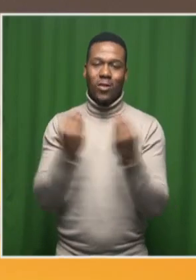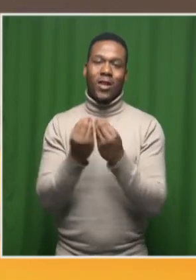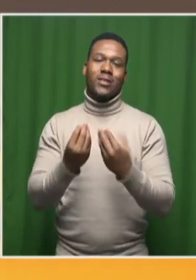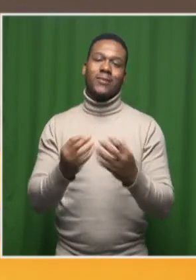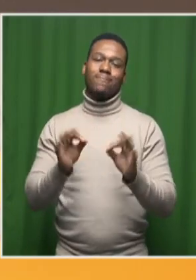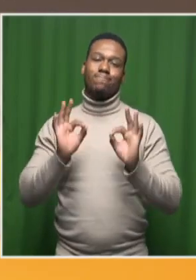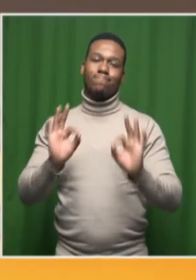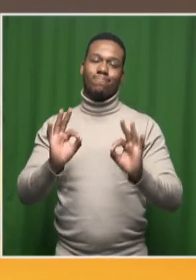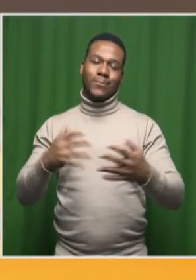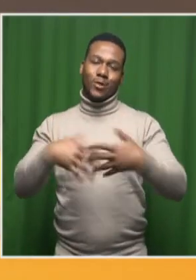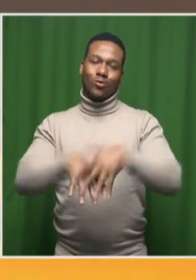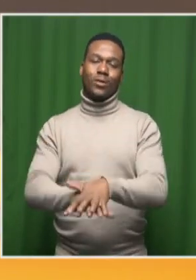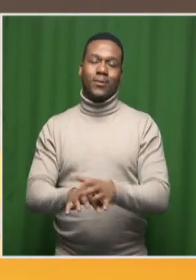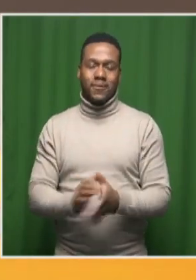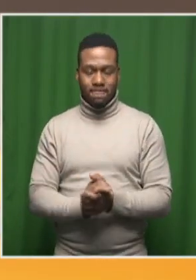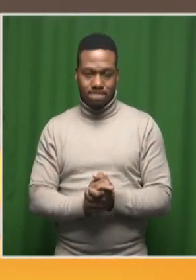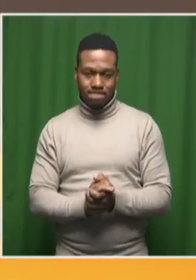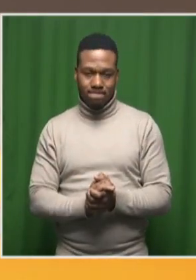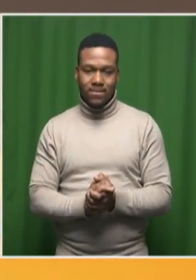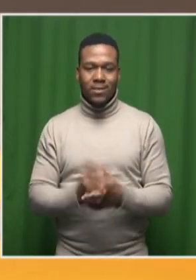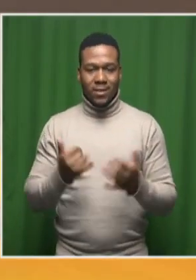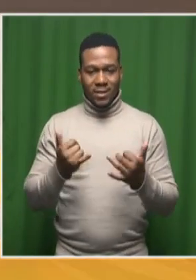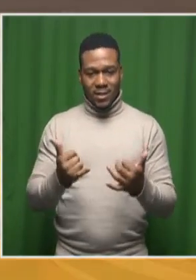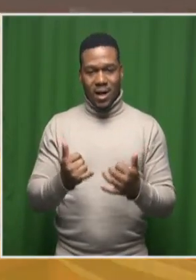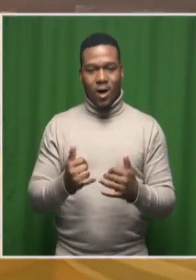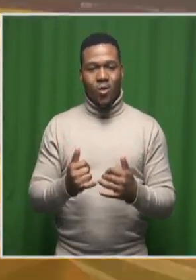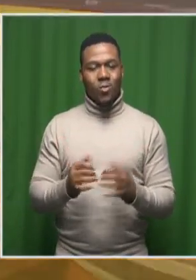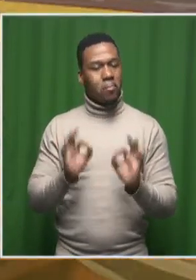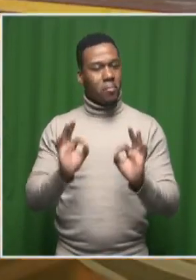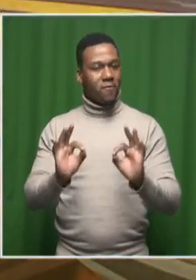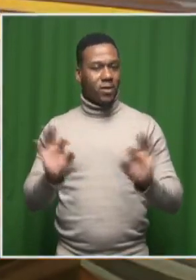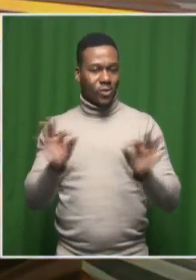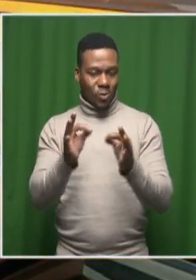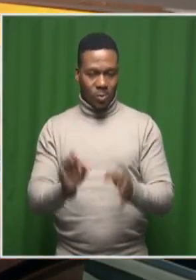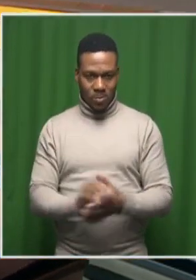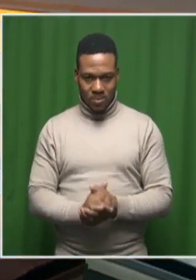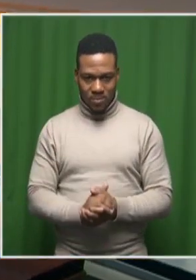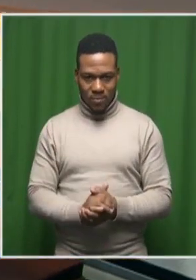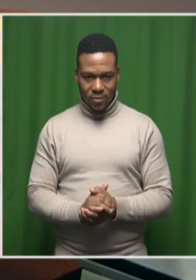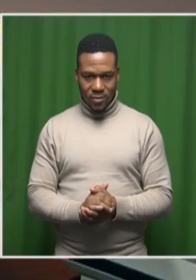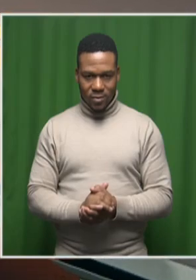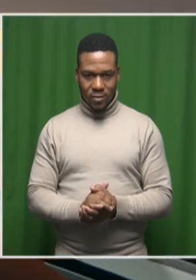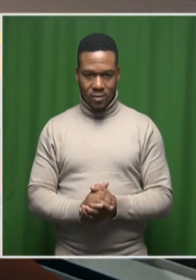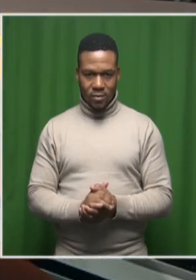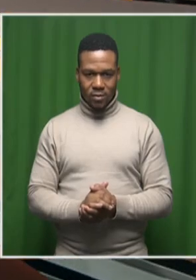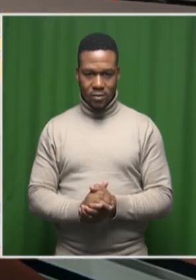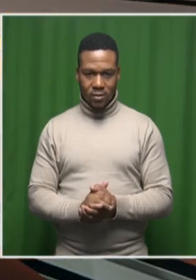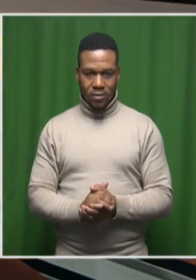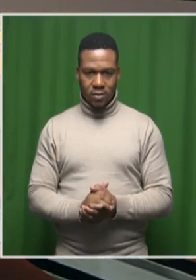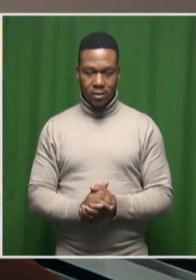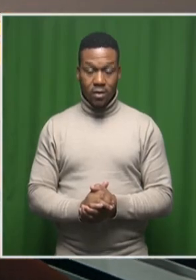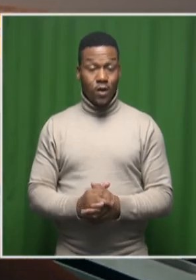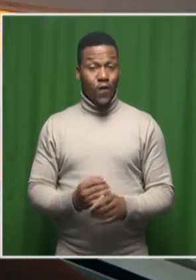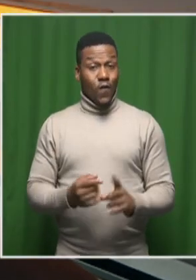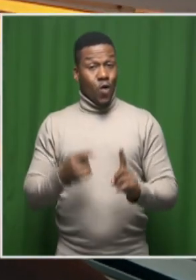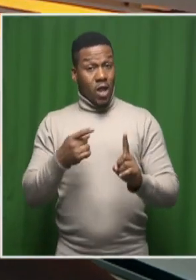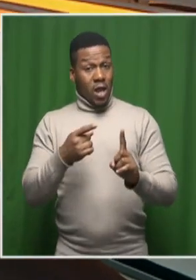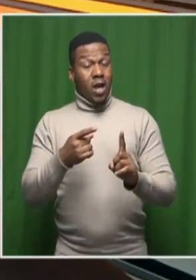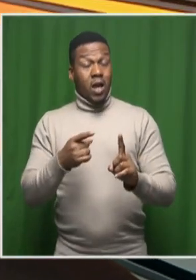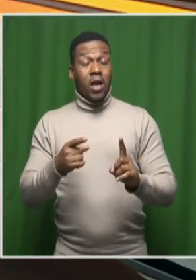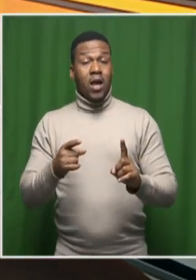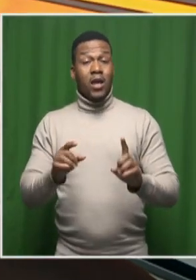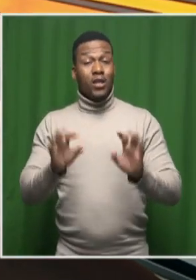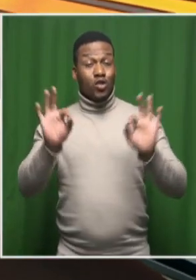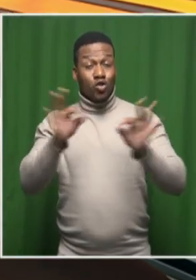wow, this is now, it's sounding like a complete song. Yeah. I mean, for it to sound like a complete song, I know